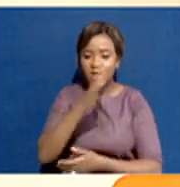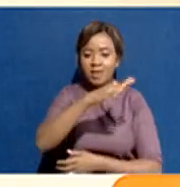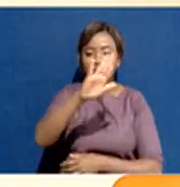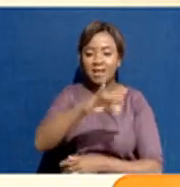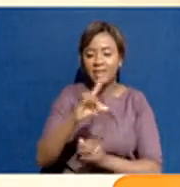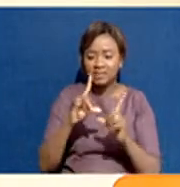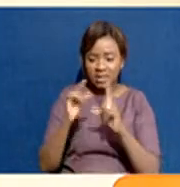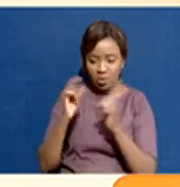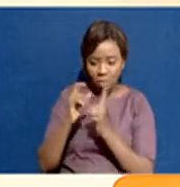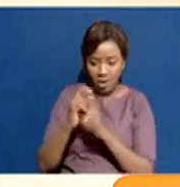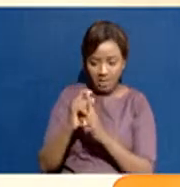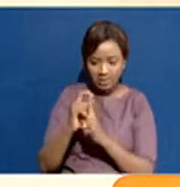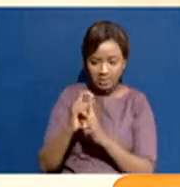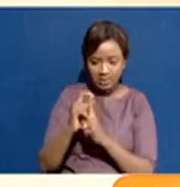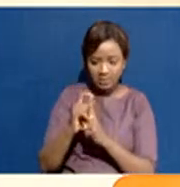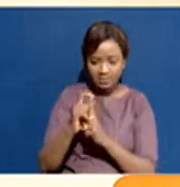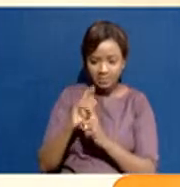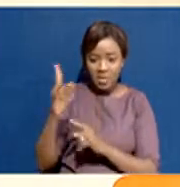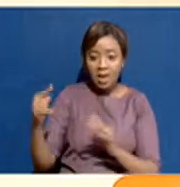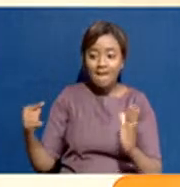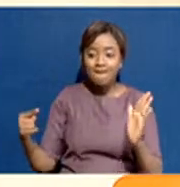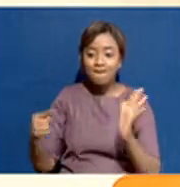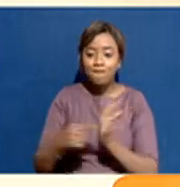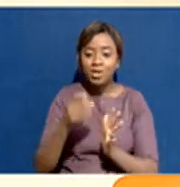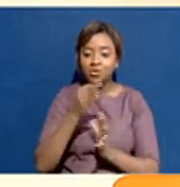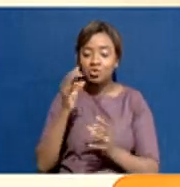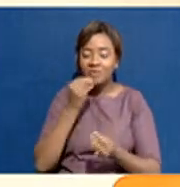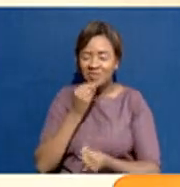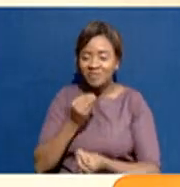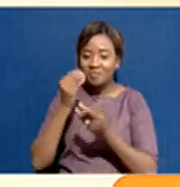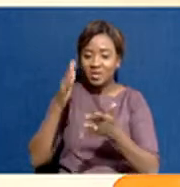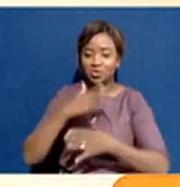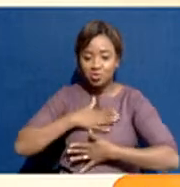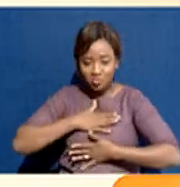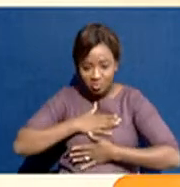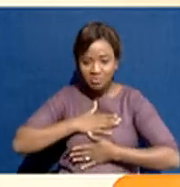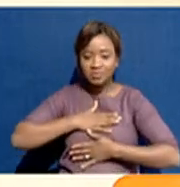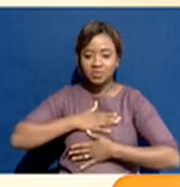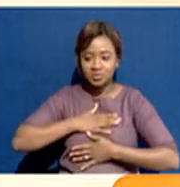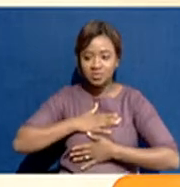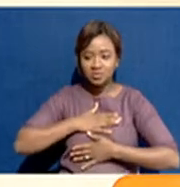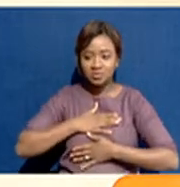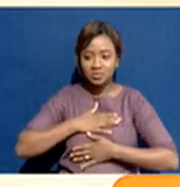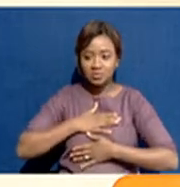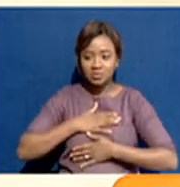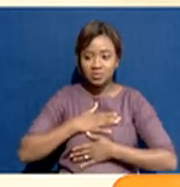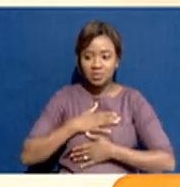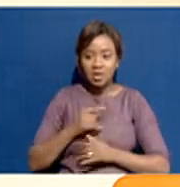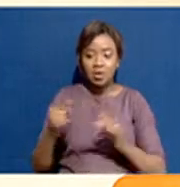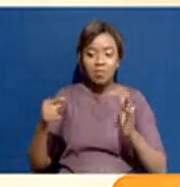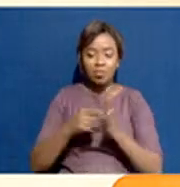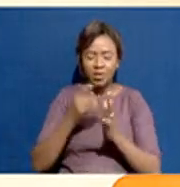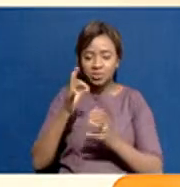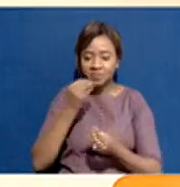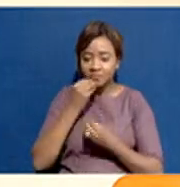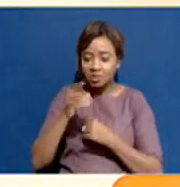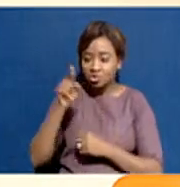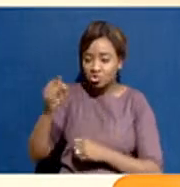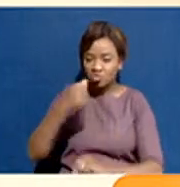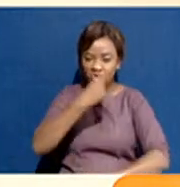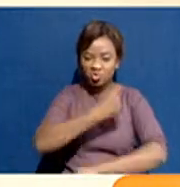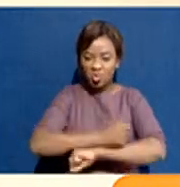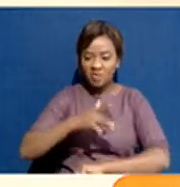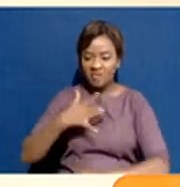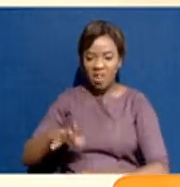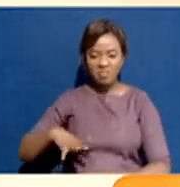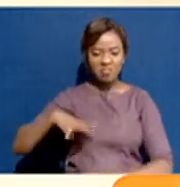terms. Point of information, Mheshimiwa. Point of information. The schools you are bragging